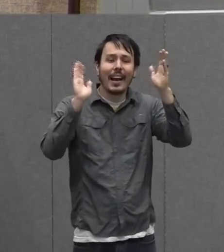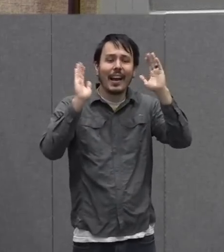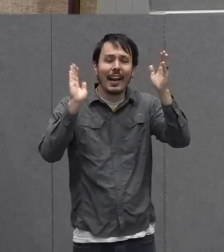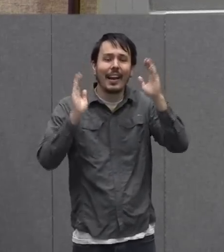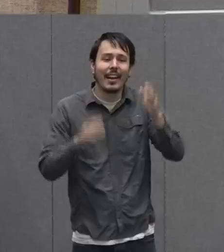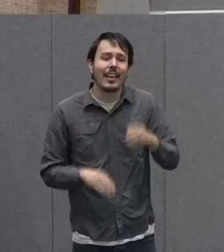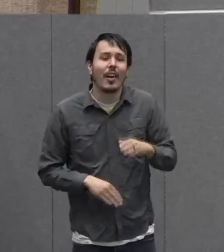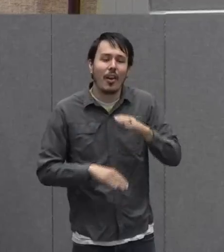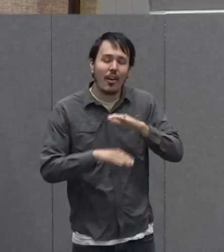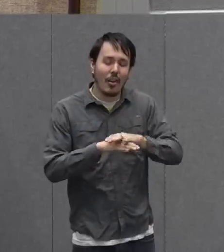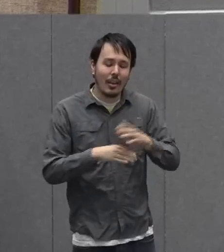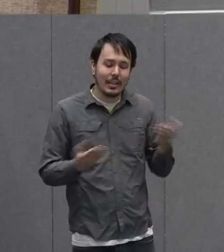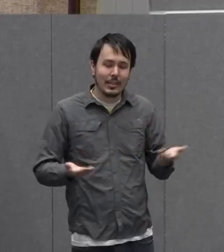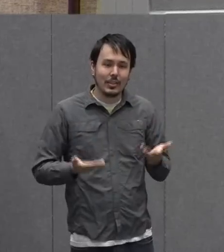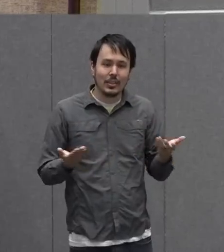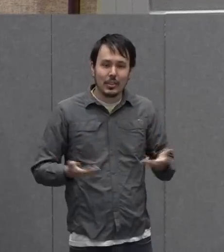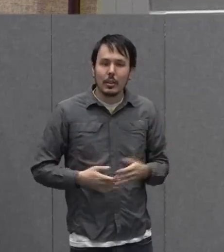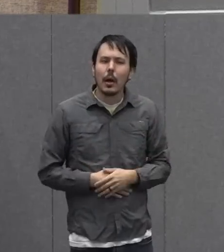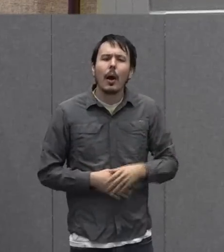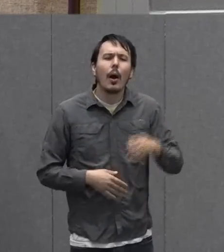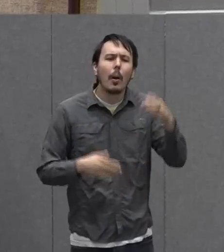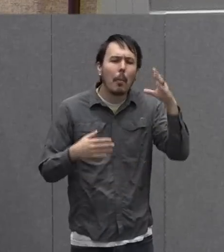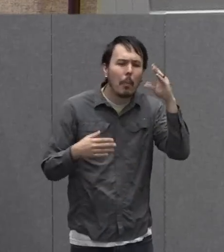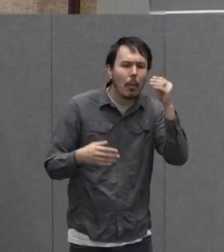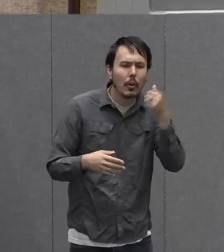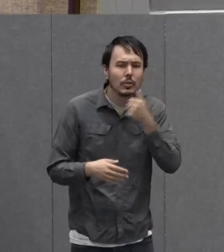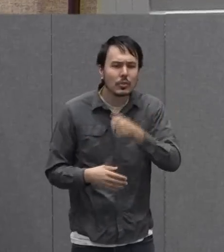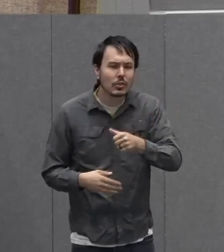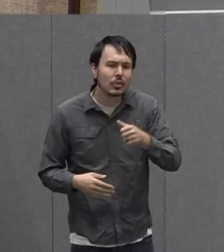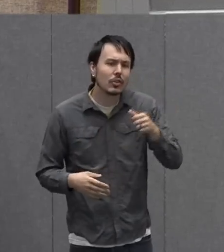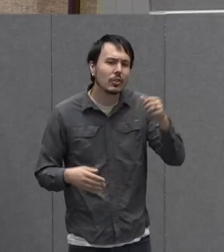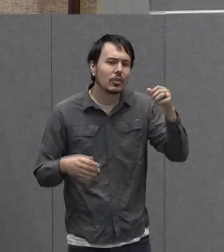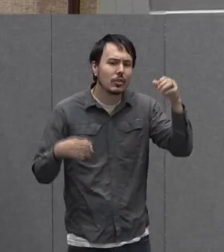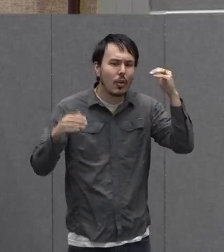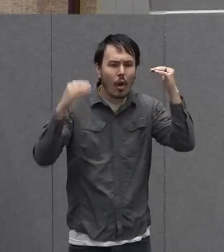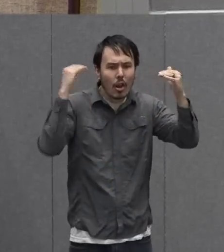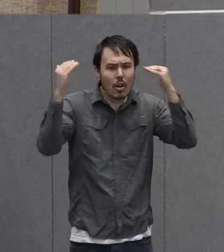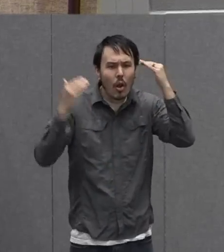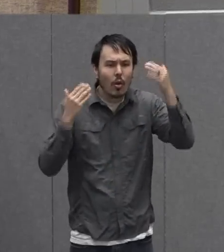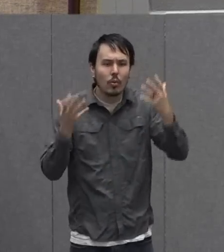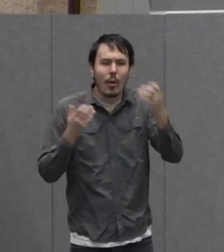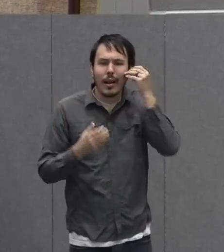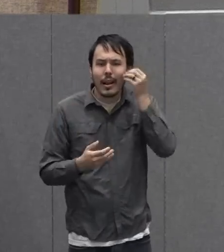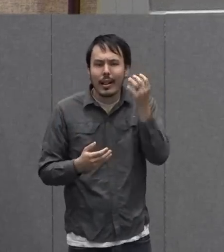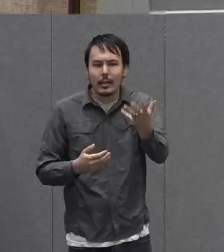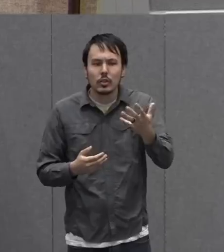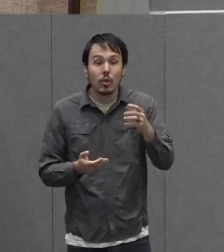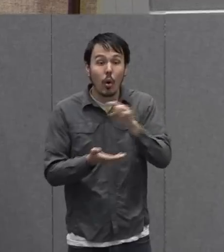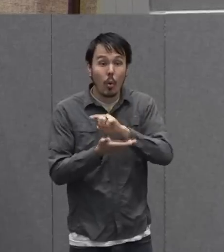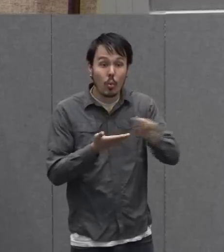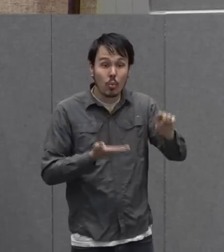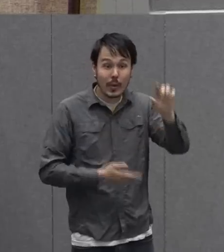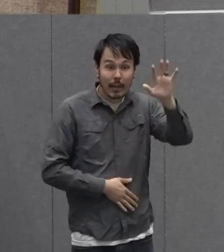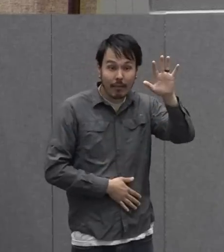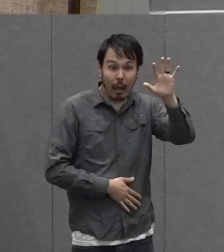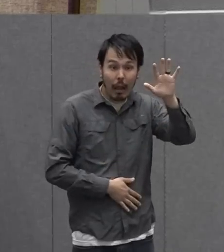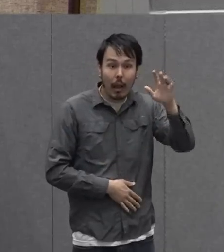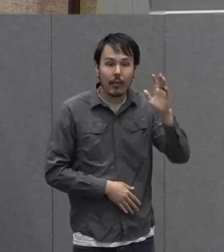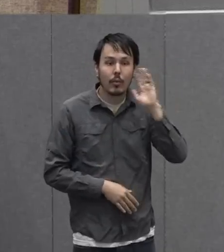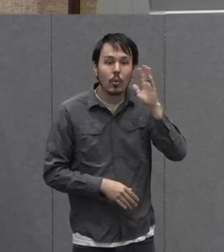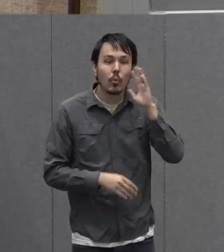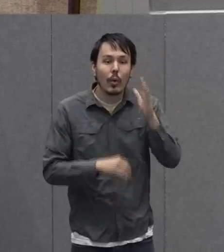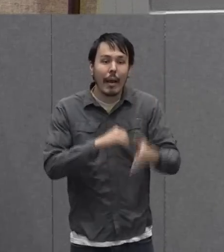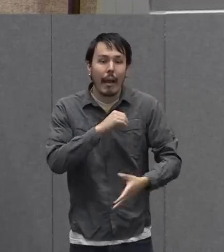girls and grown-ups, we want to let you know too that starting in week number 5, we are going to be adding a